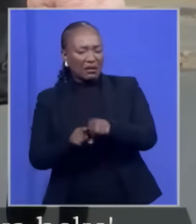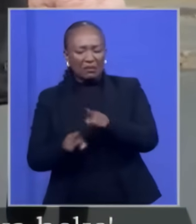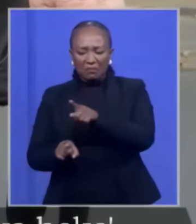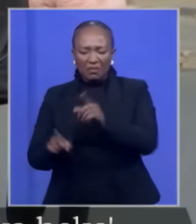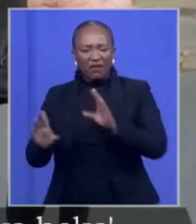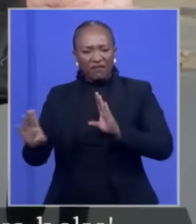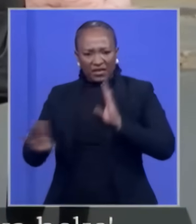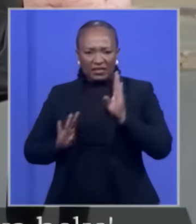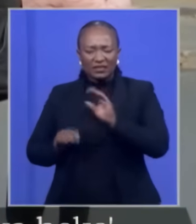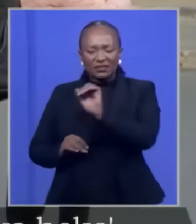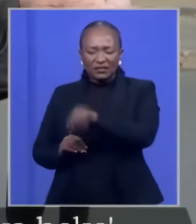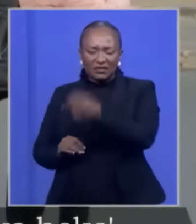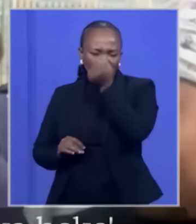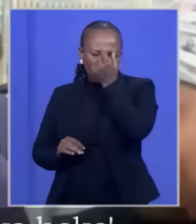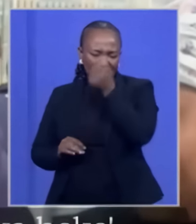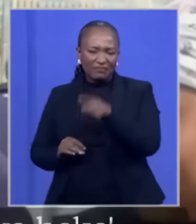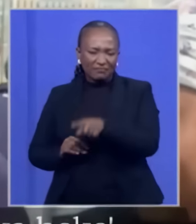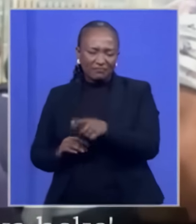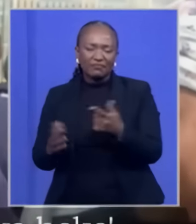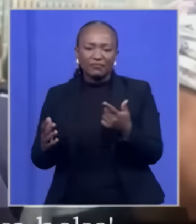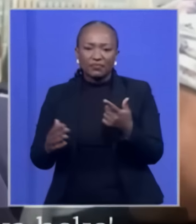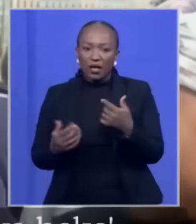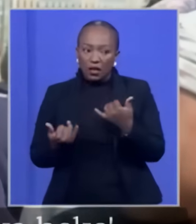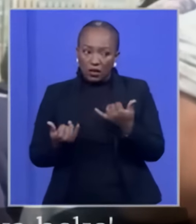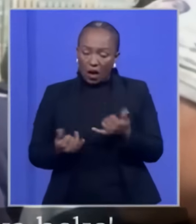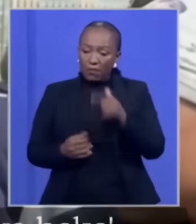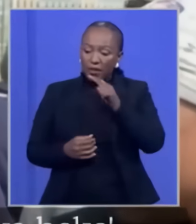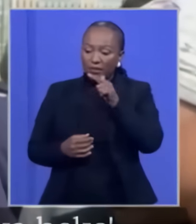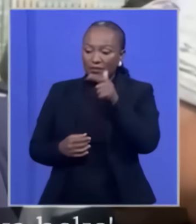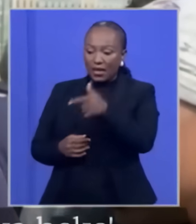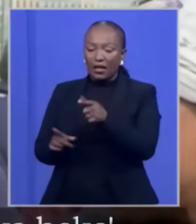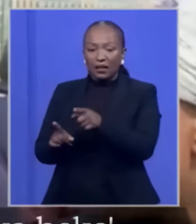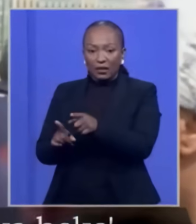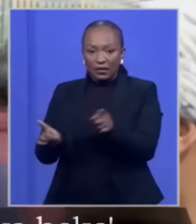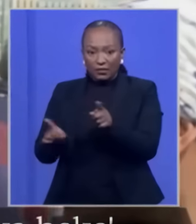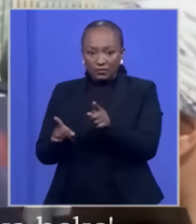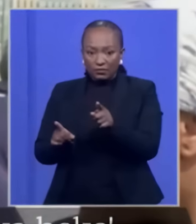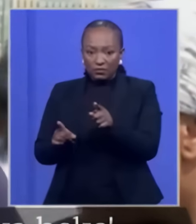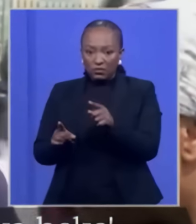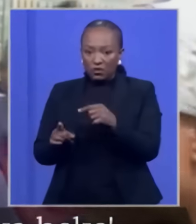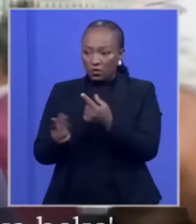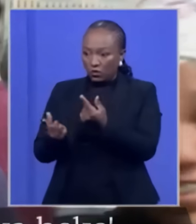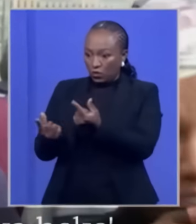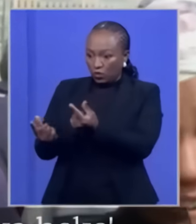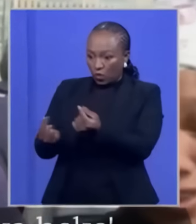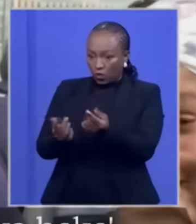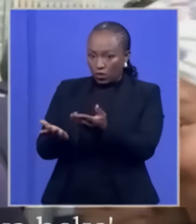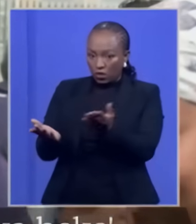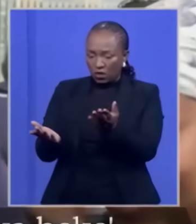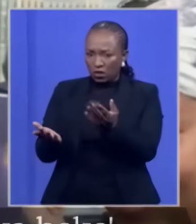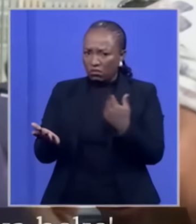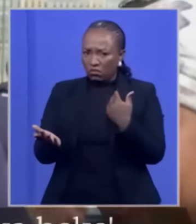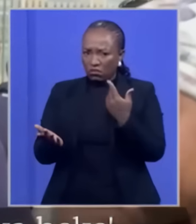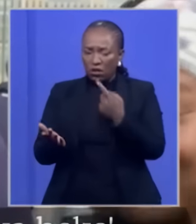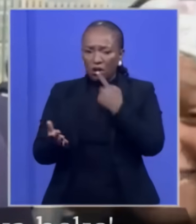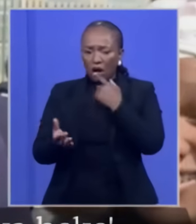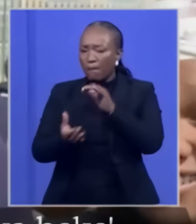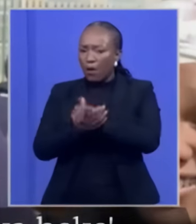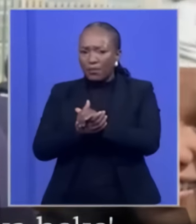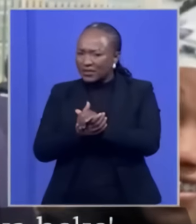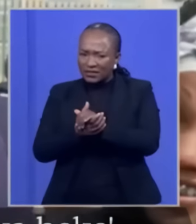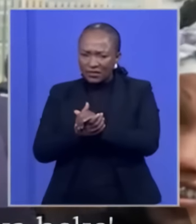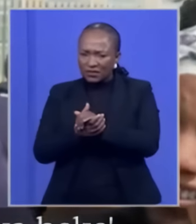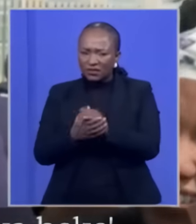understand what they are going through. But I was saying to them now that what we are doing is not what we have been promising them. We are implementing these